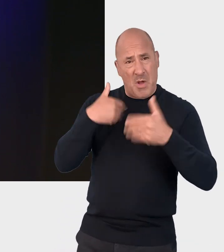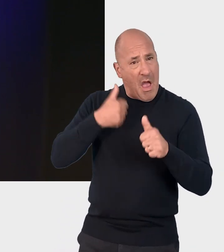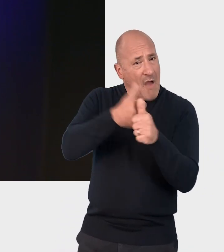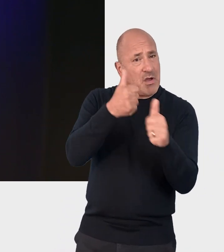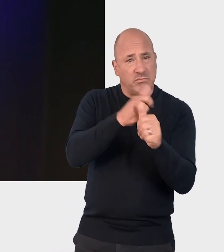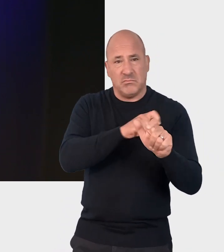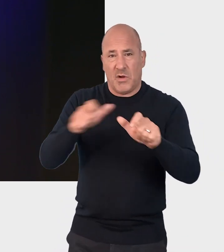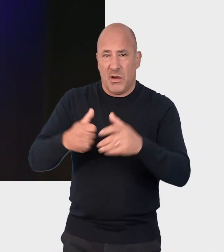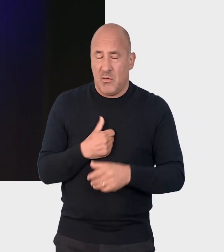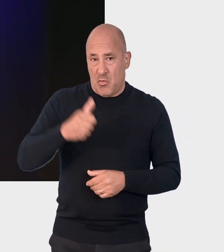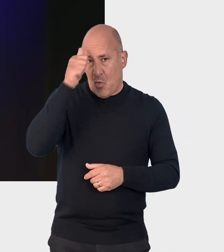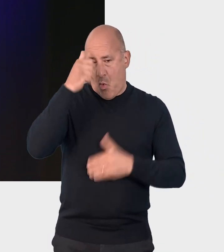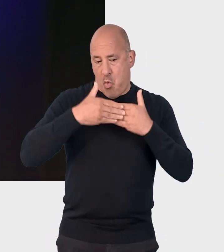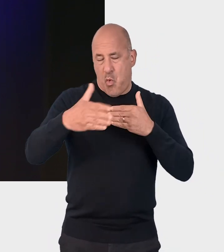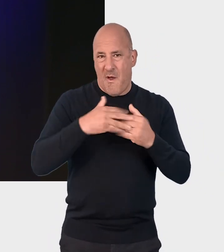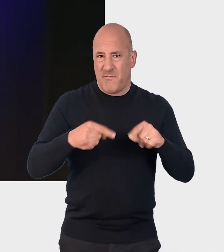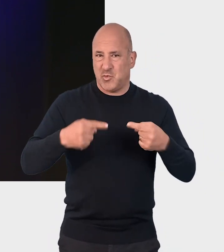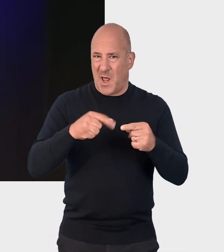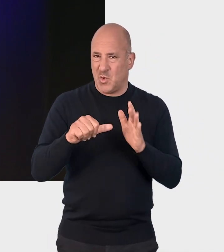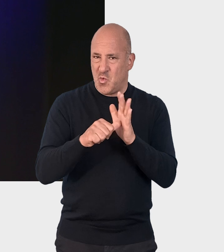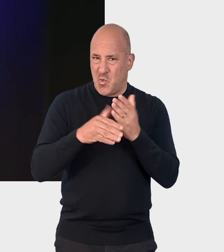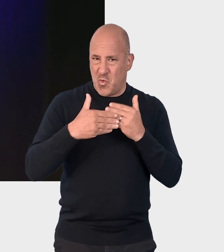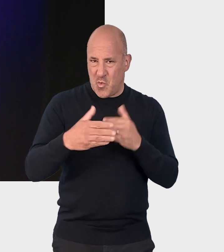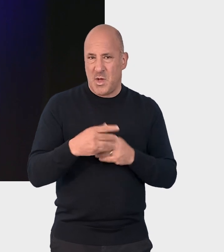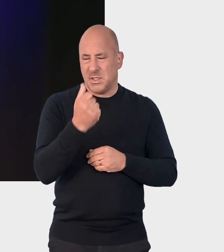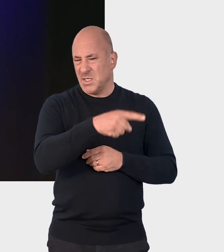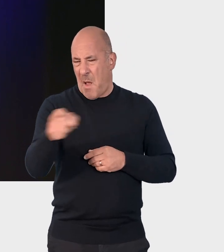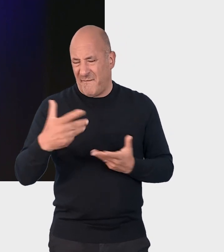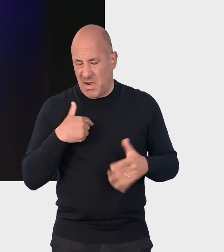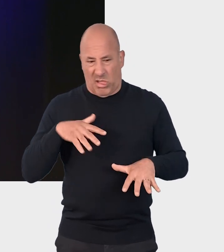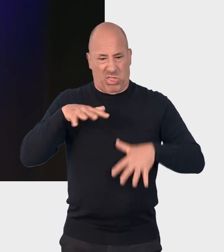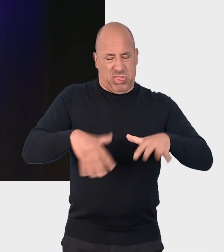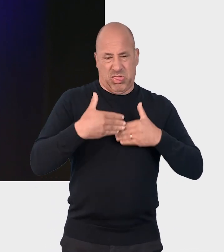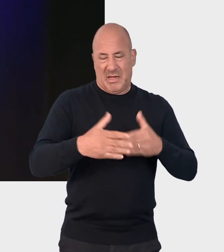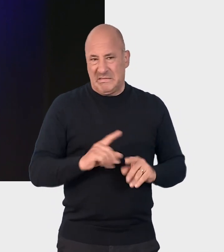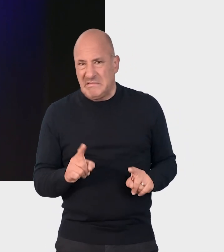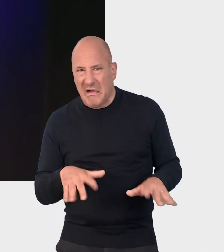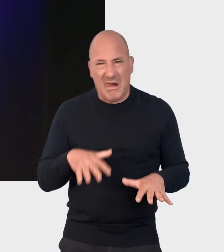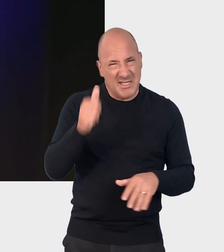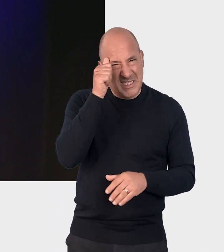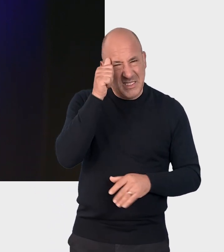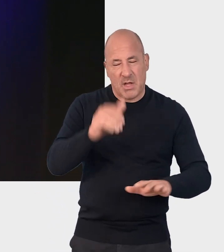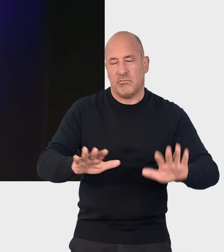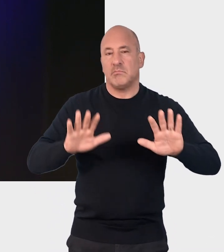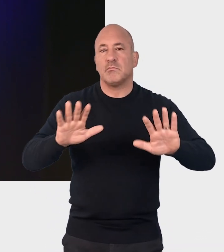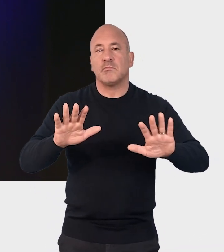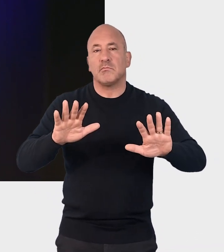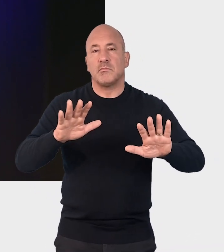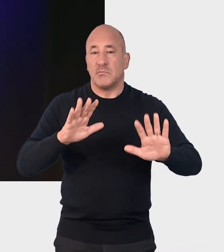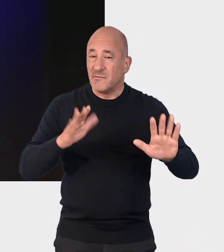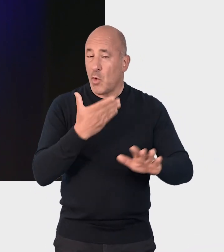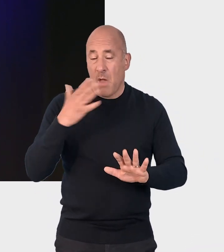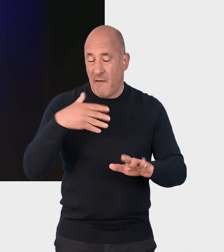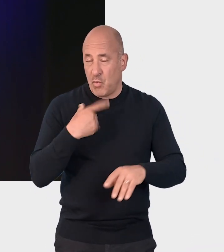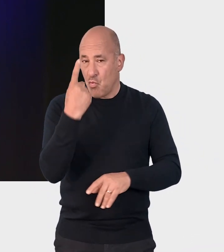country. We all know that we're in challenging times, and things might feel a bit uncertain for many people right now. But if I